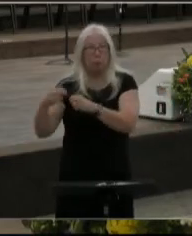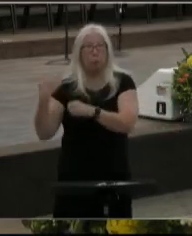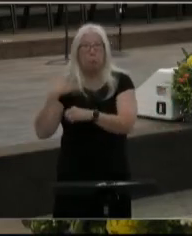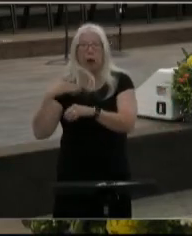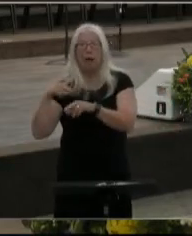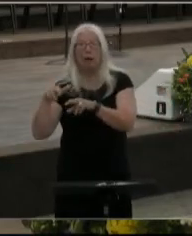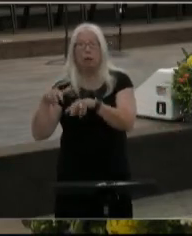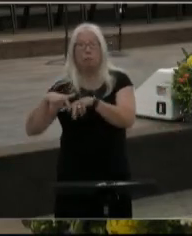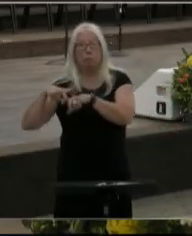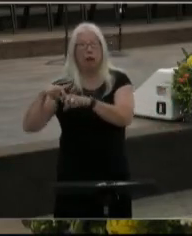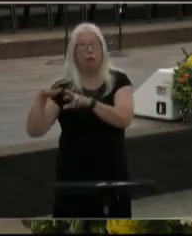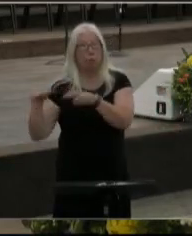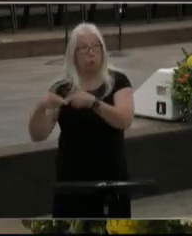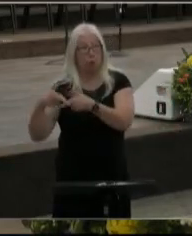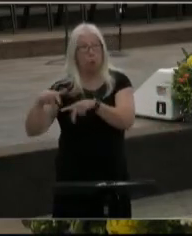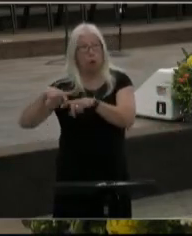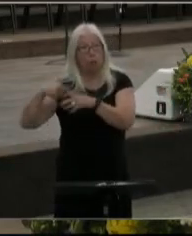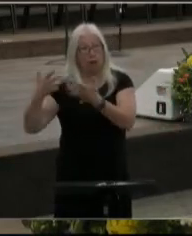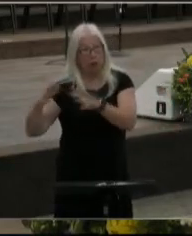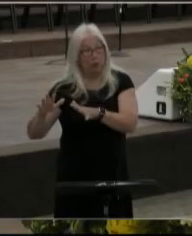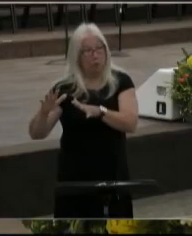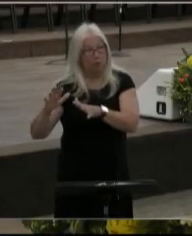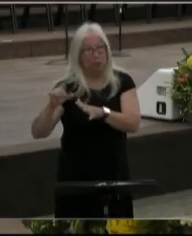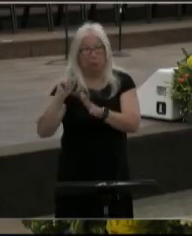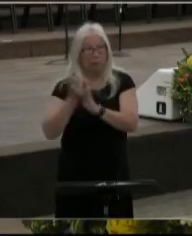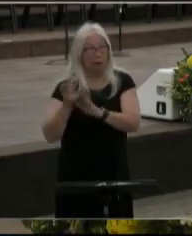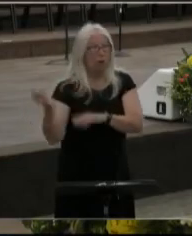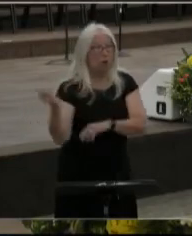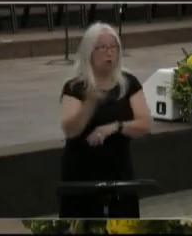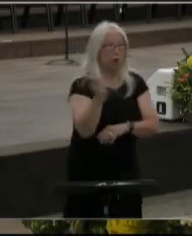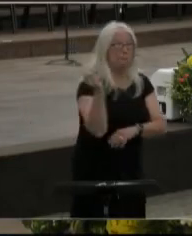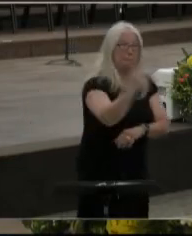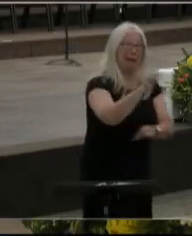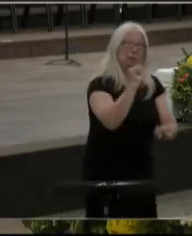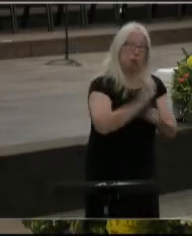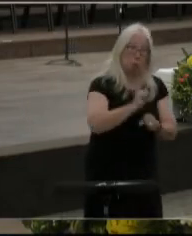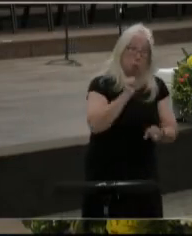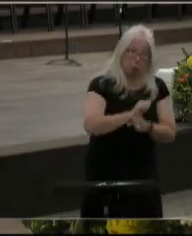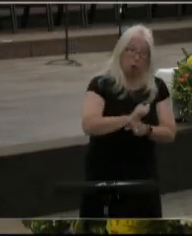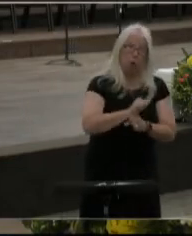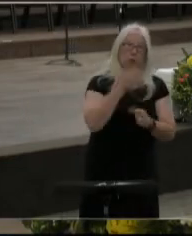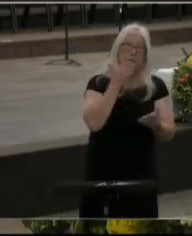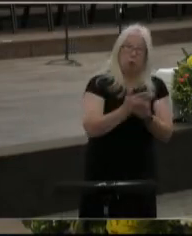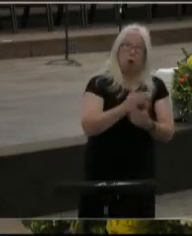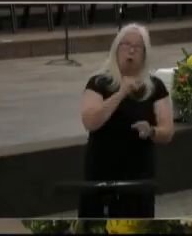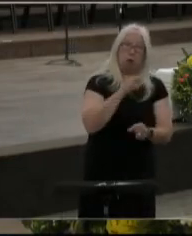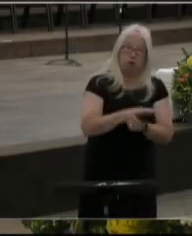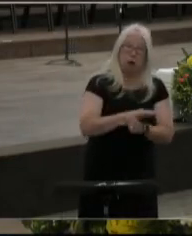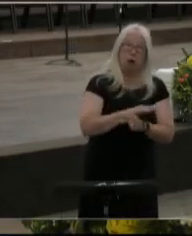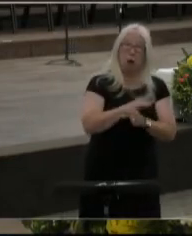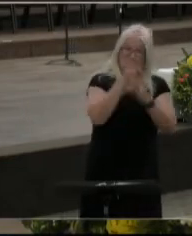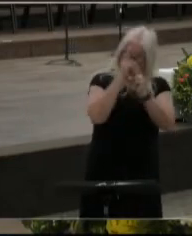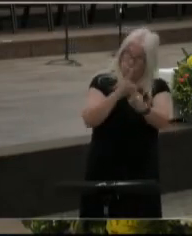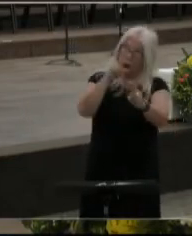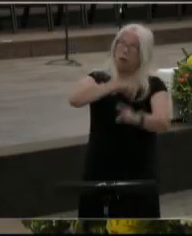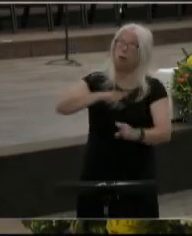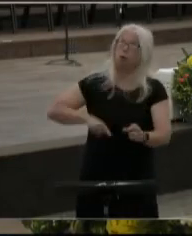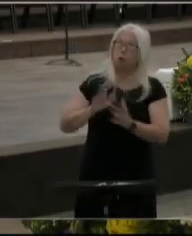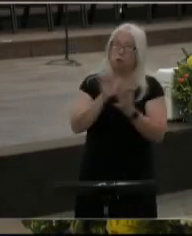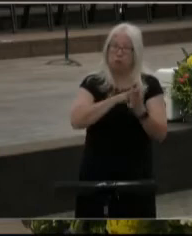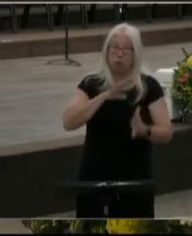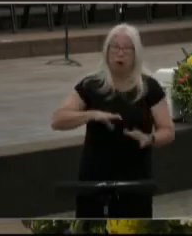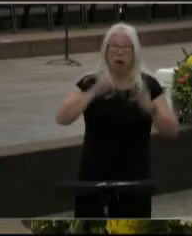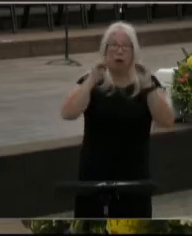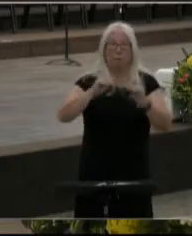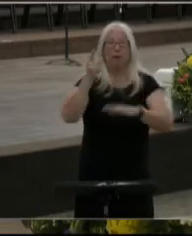to them about Jesus Christ. And when that break's over with, you don't take a minute more. You get your tail end back to work. You do a good job. You honor the Lord Jesus Christ.